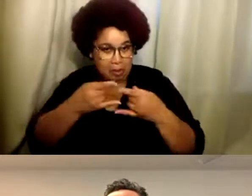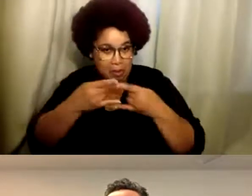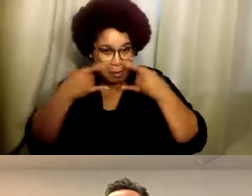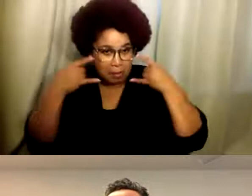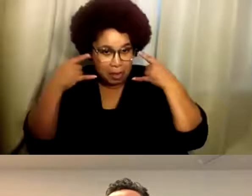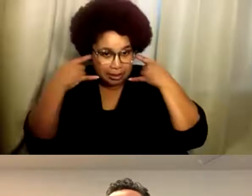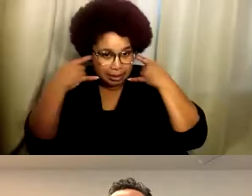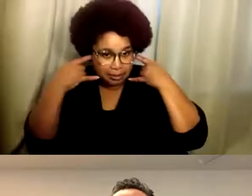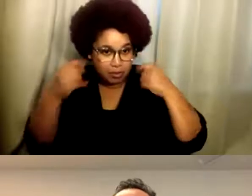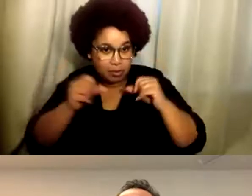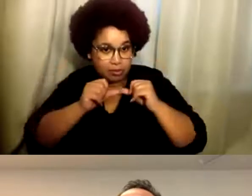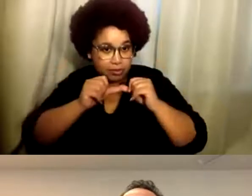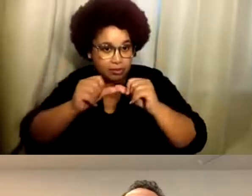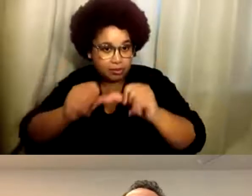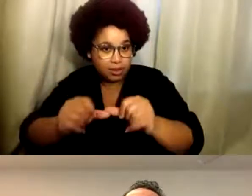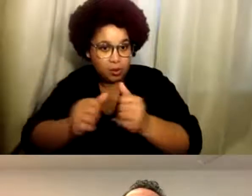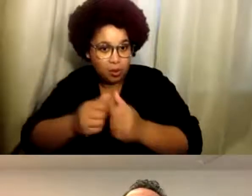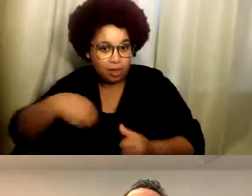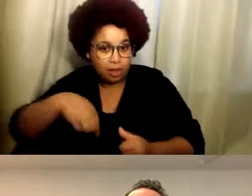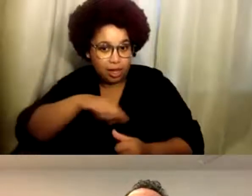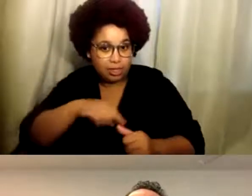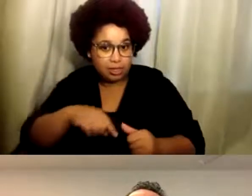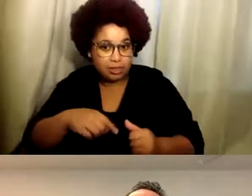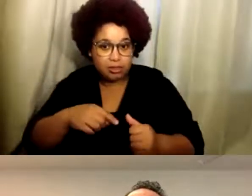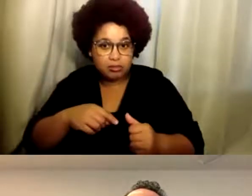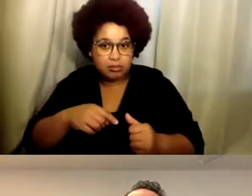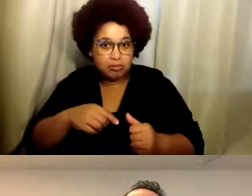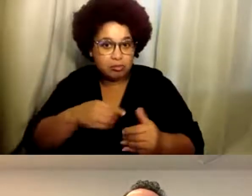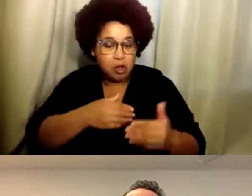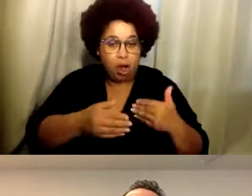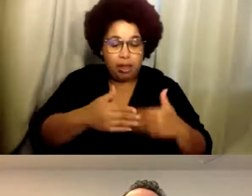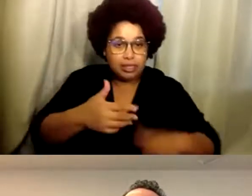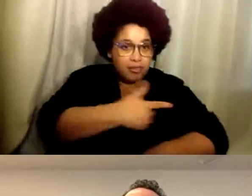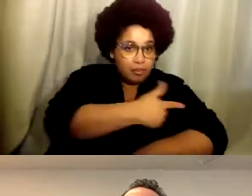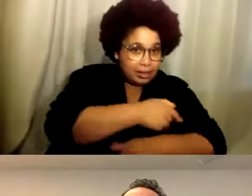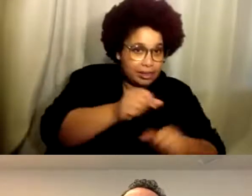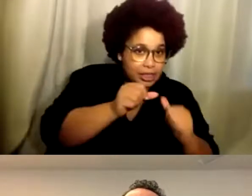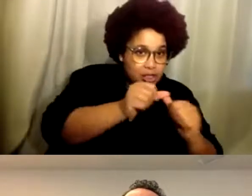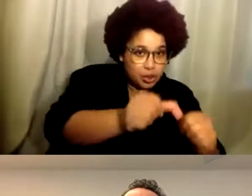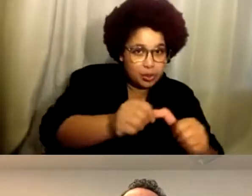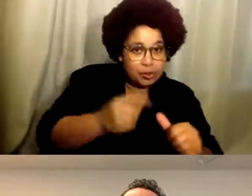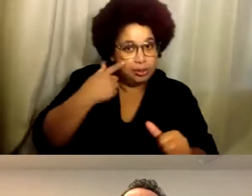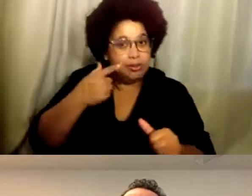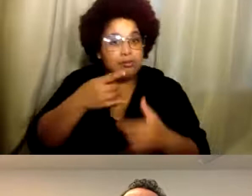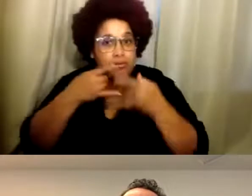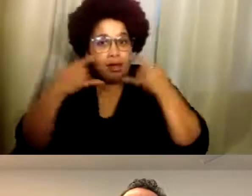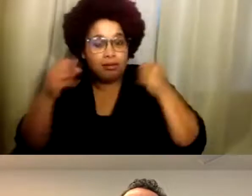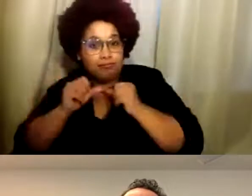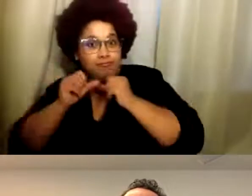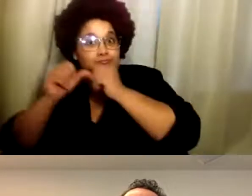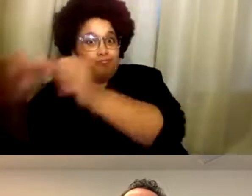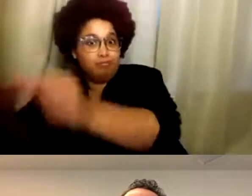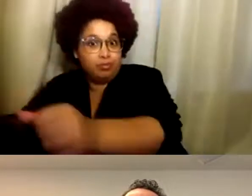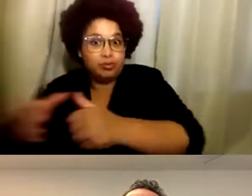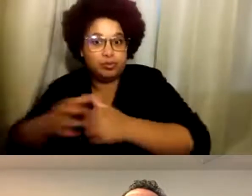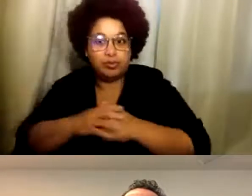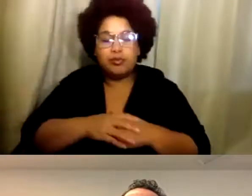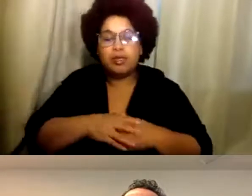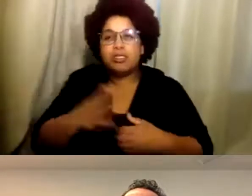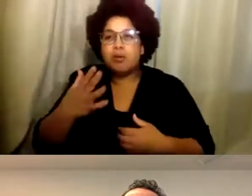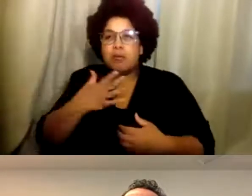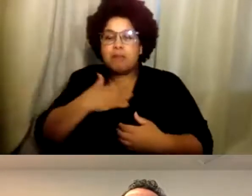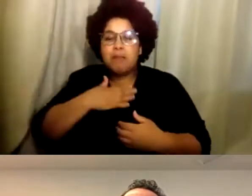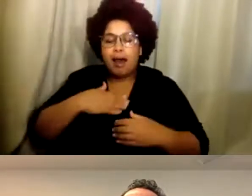with us even as we get more and more vaccinated for some extended period of time? So my crystal ball tells